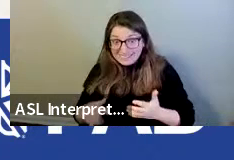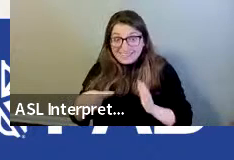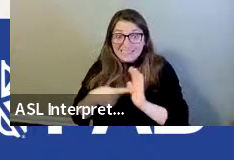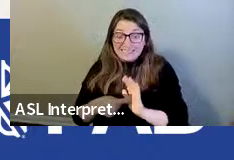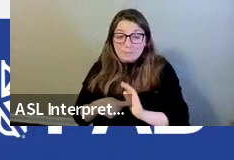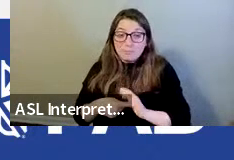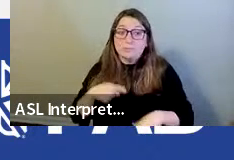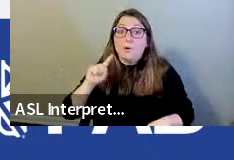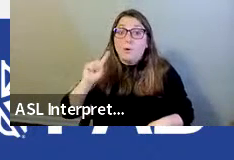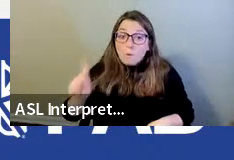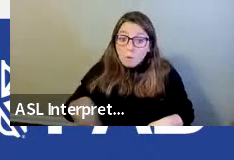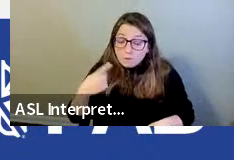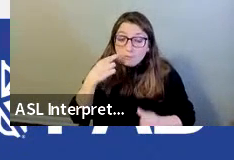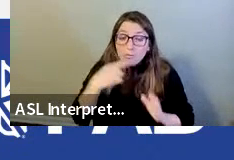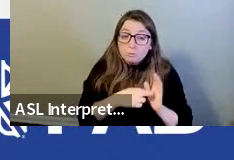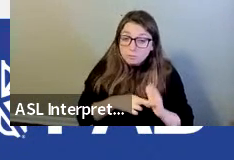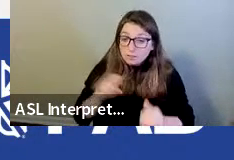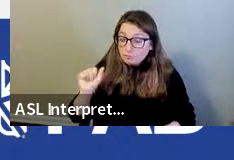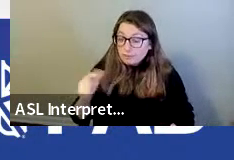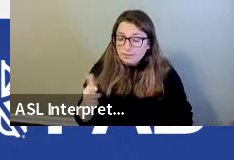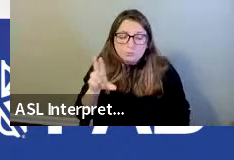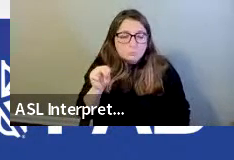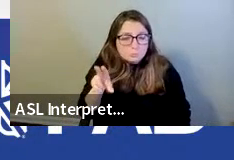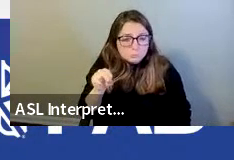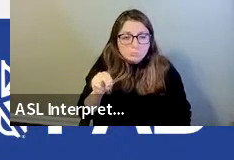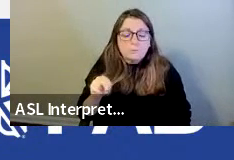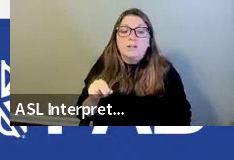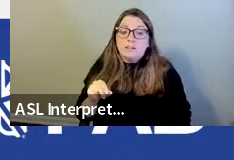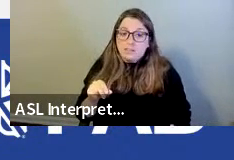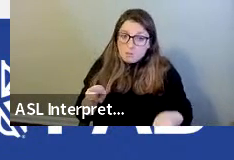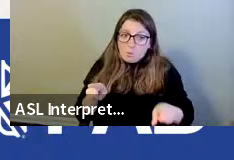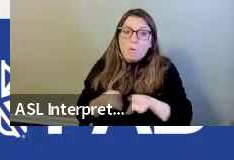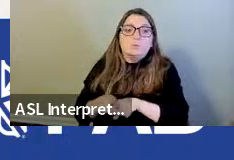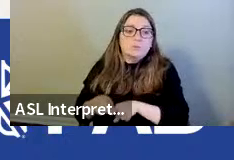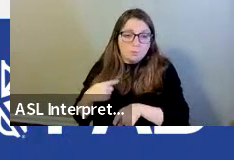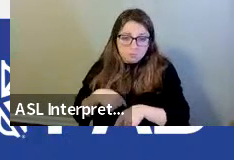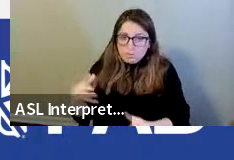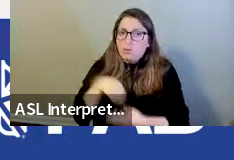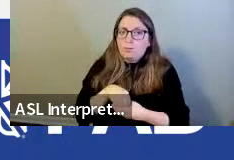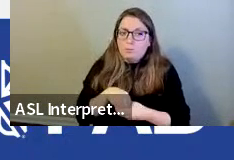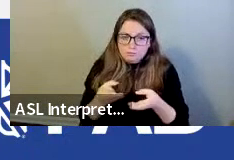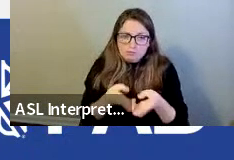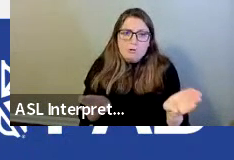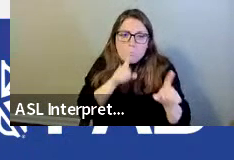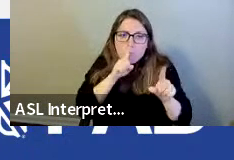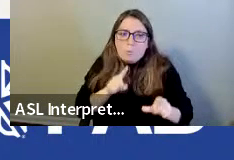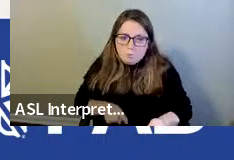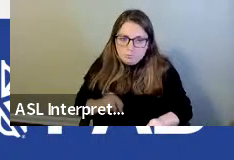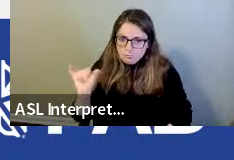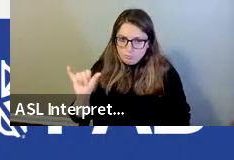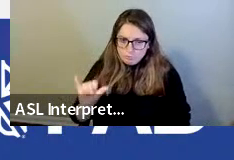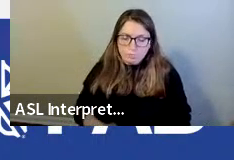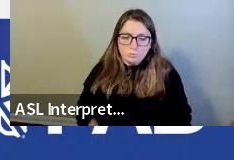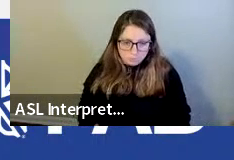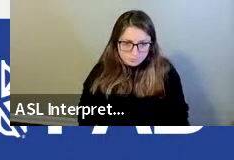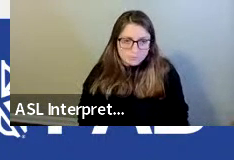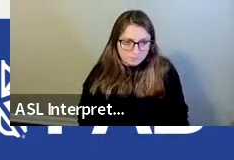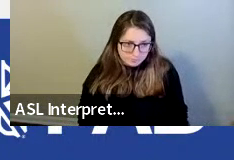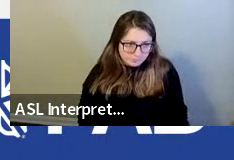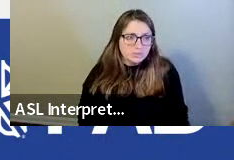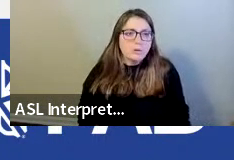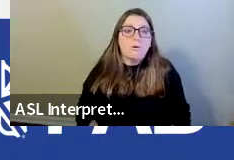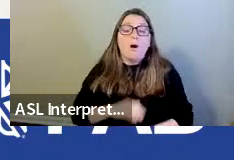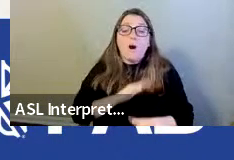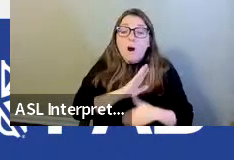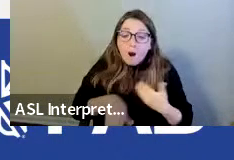and regulations, but are also considering the general orders that have very specific directives within them. And again, all of those general orders